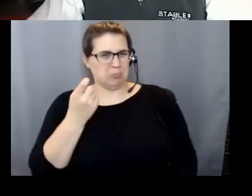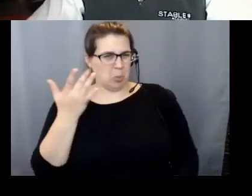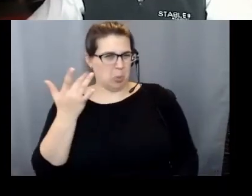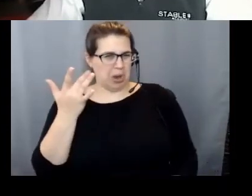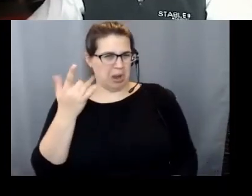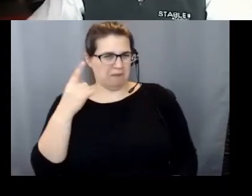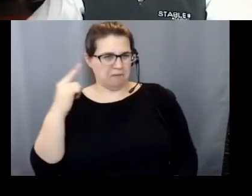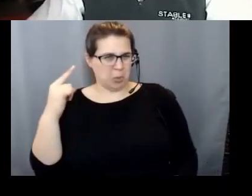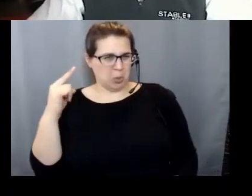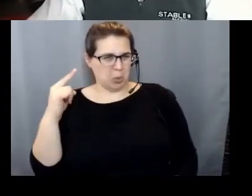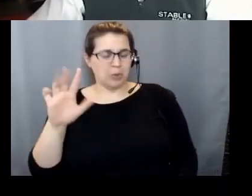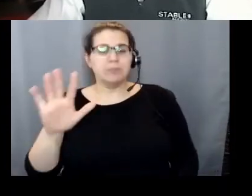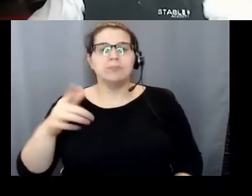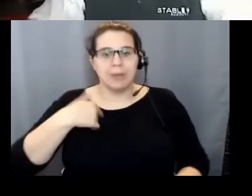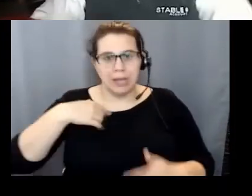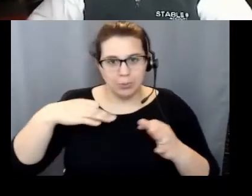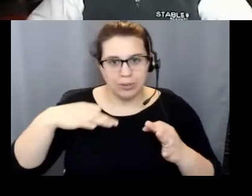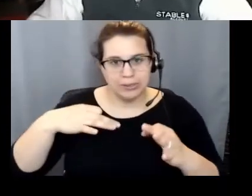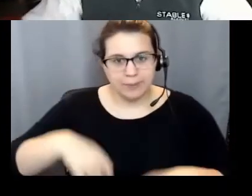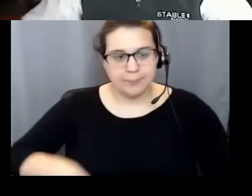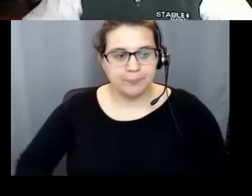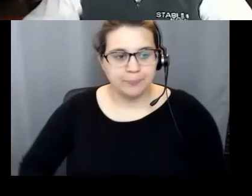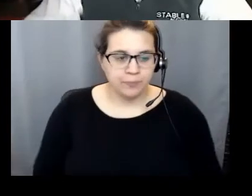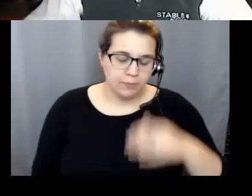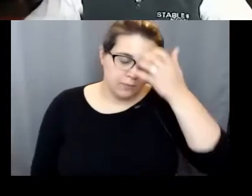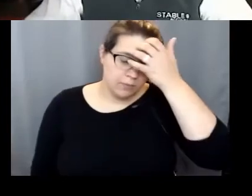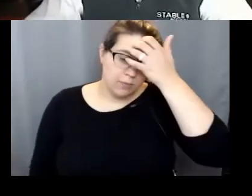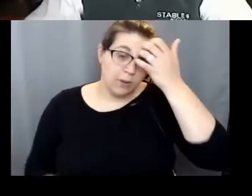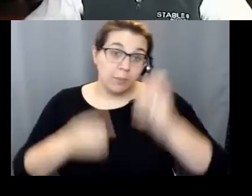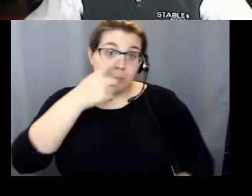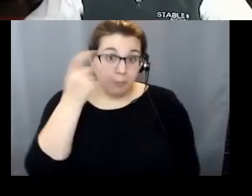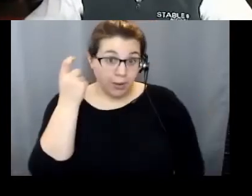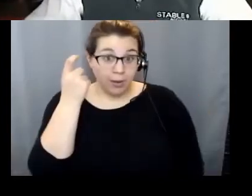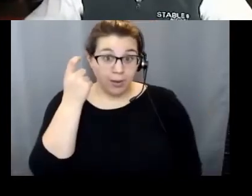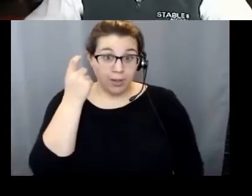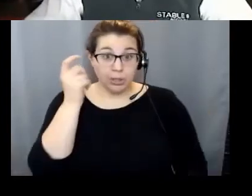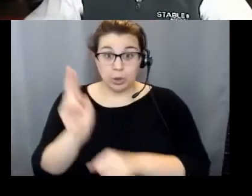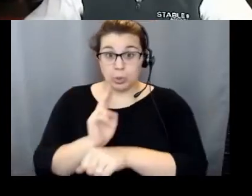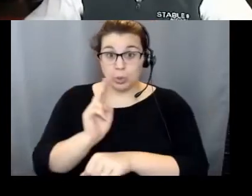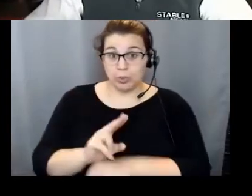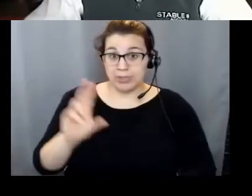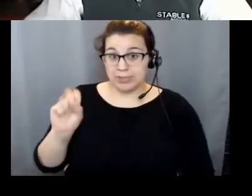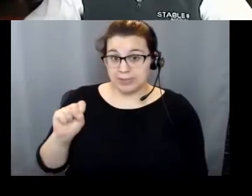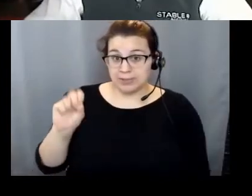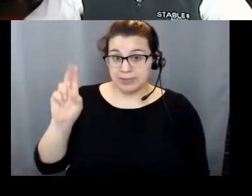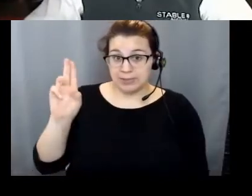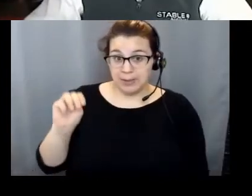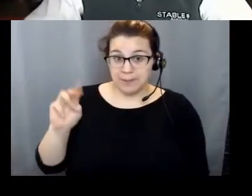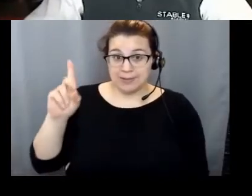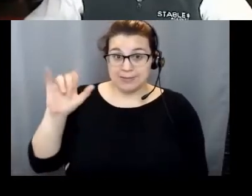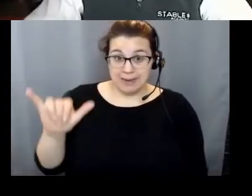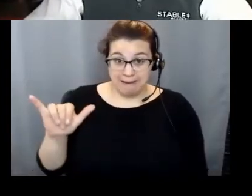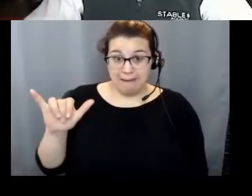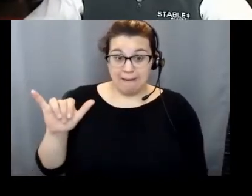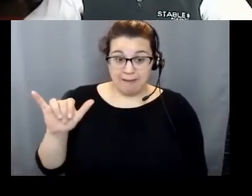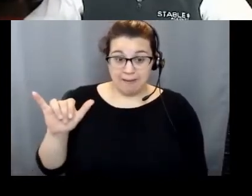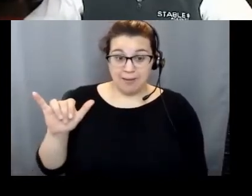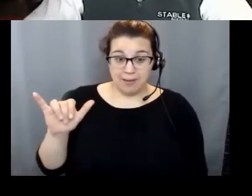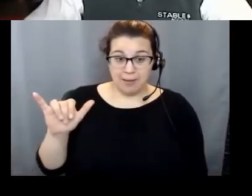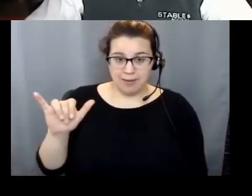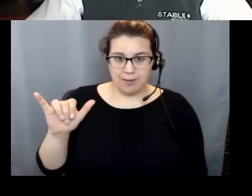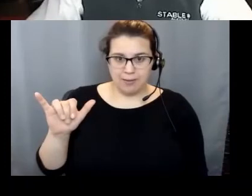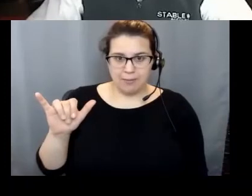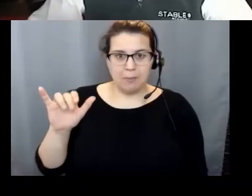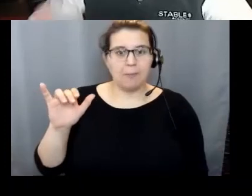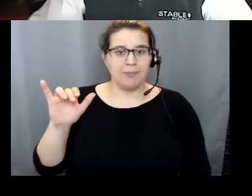question? So I thought I would briefly explain. Because we are using Someday, which is again, Bank